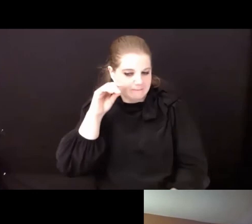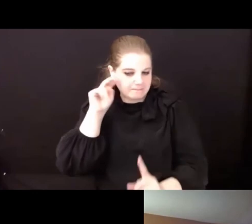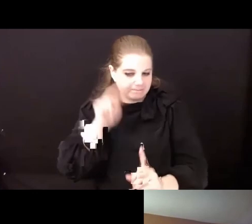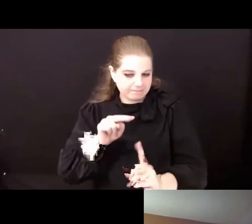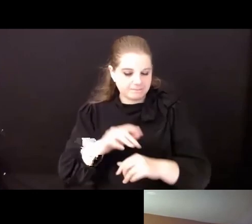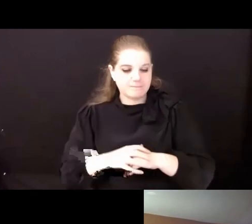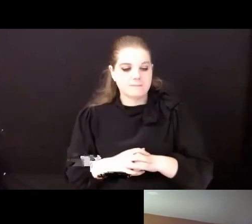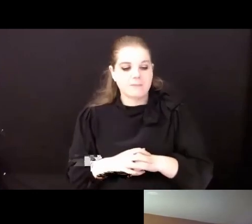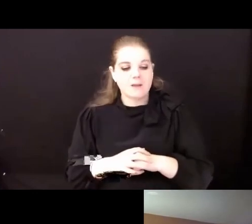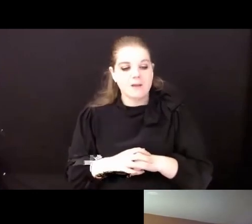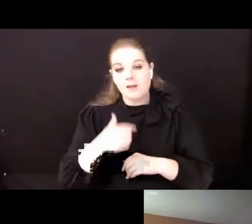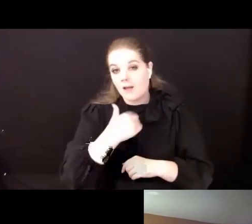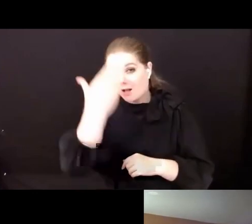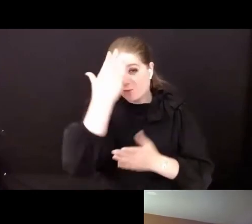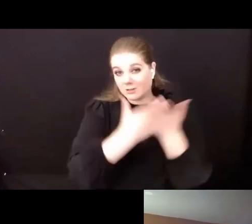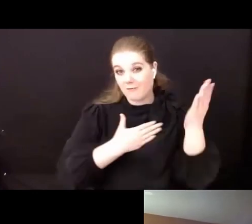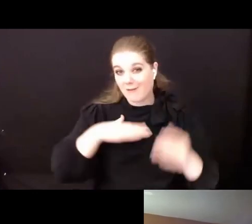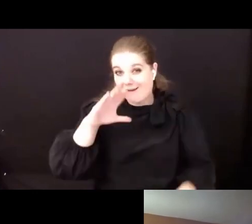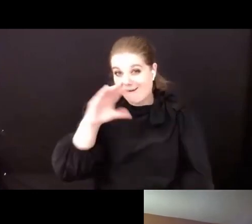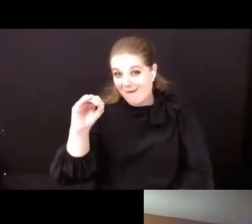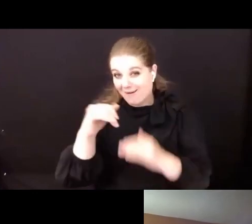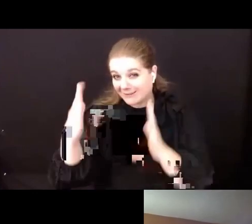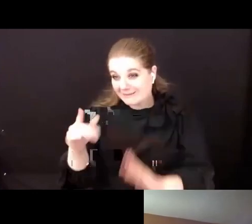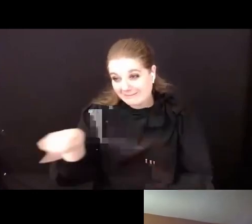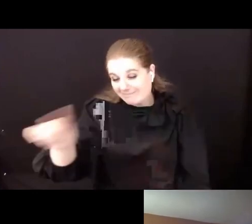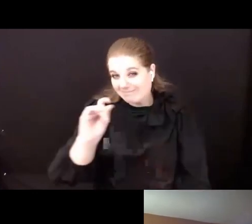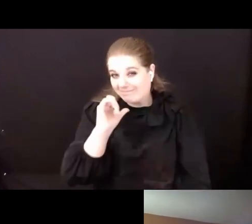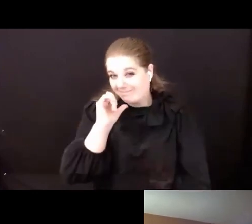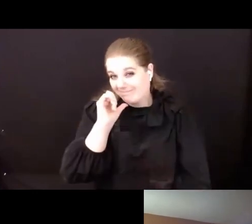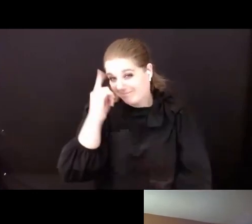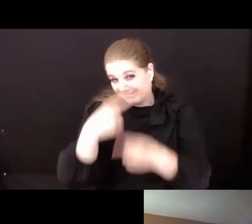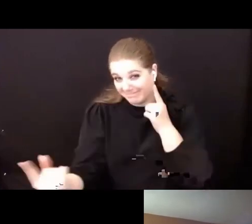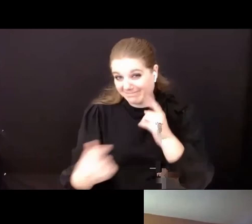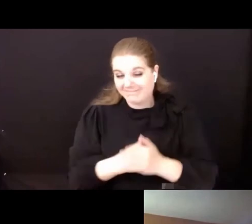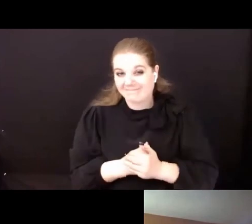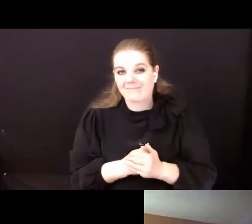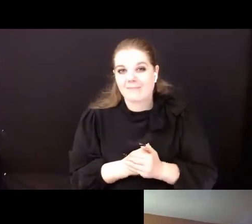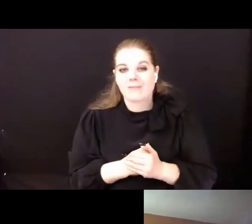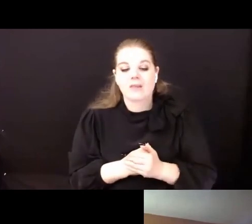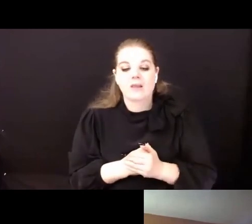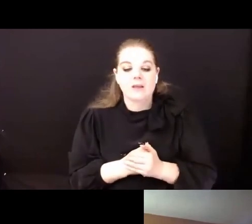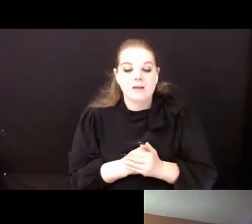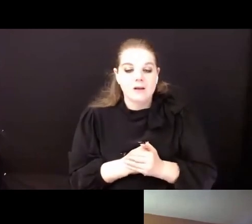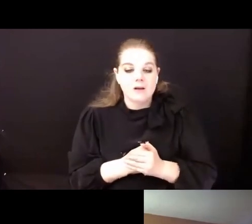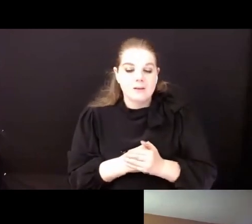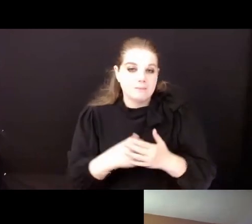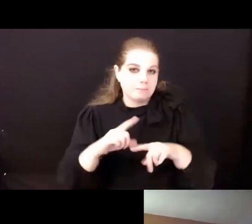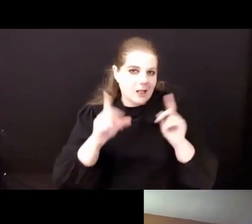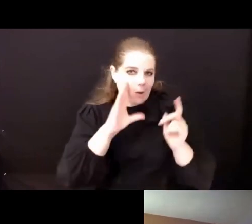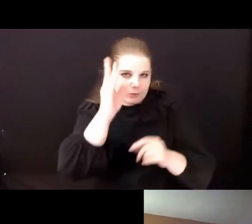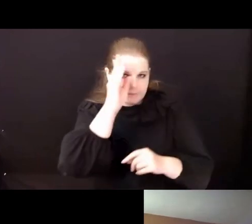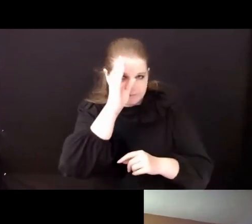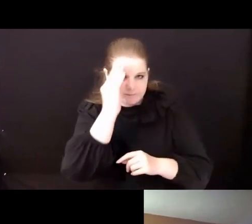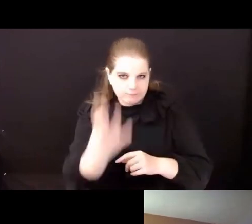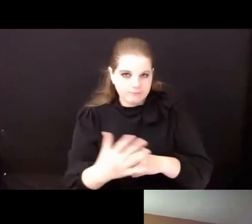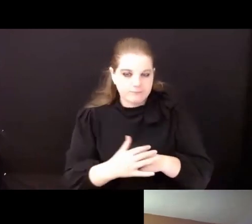some of my colleagues disagree with. But here it is. I don't